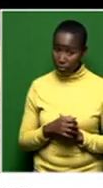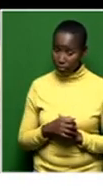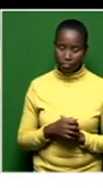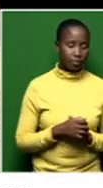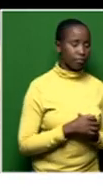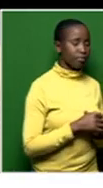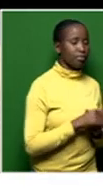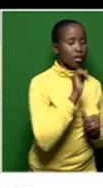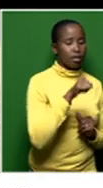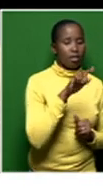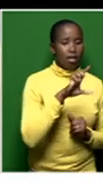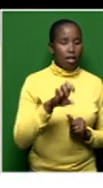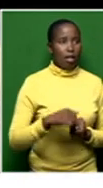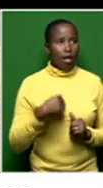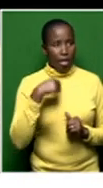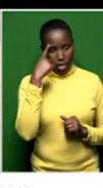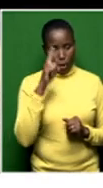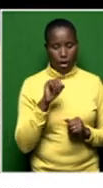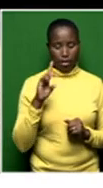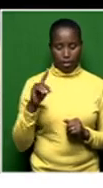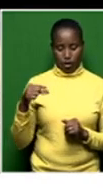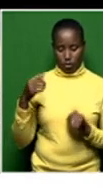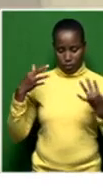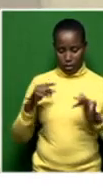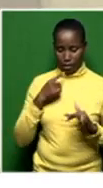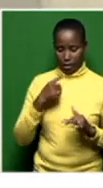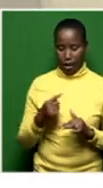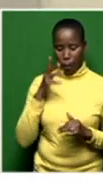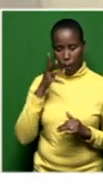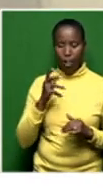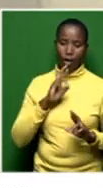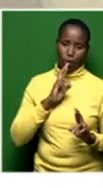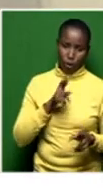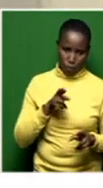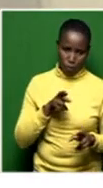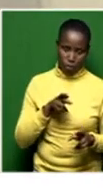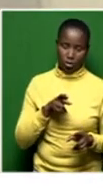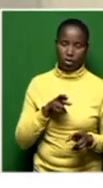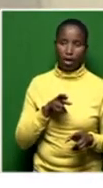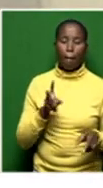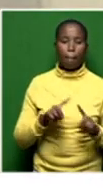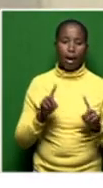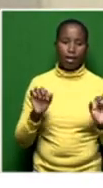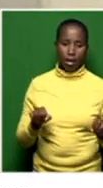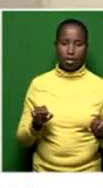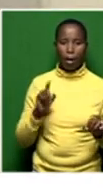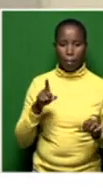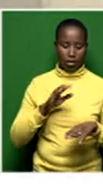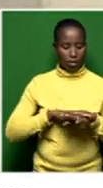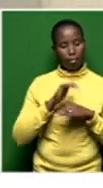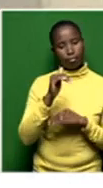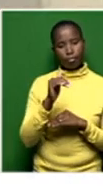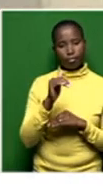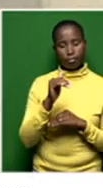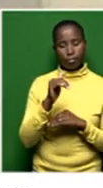Yes, Leanne. I think the DG had indicated that he will respond after. Of course, we needed stricter timelines because we have